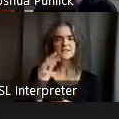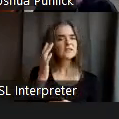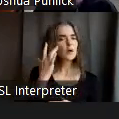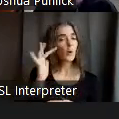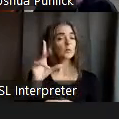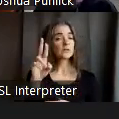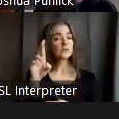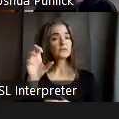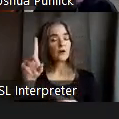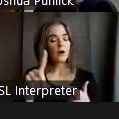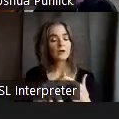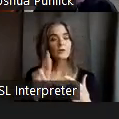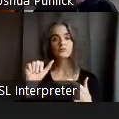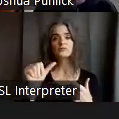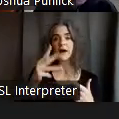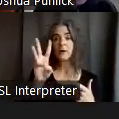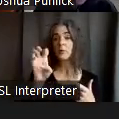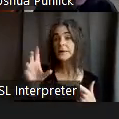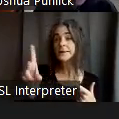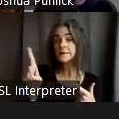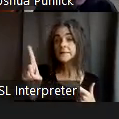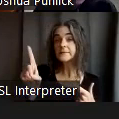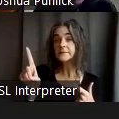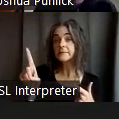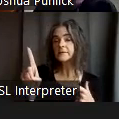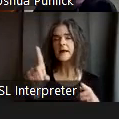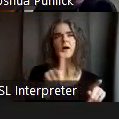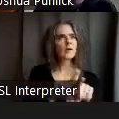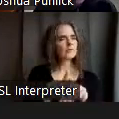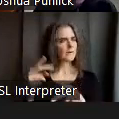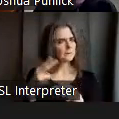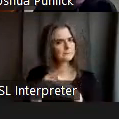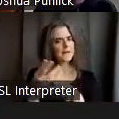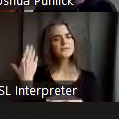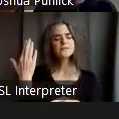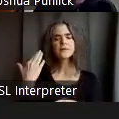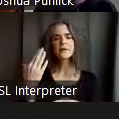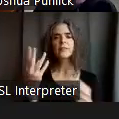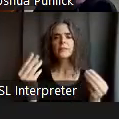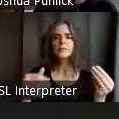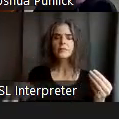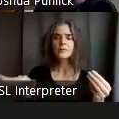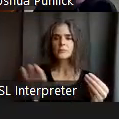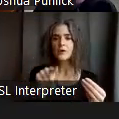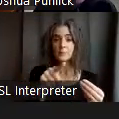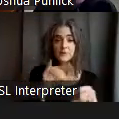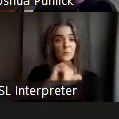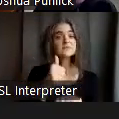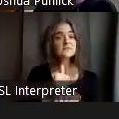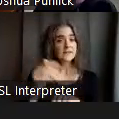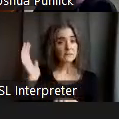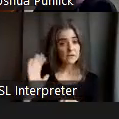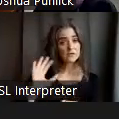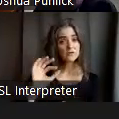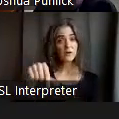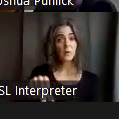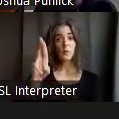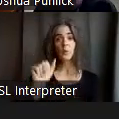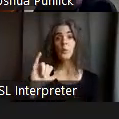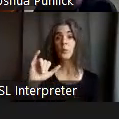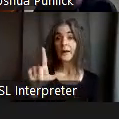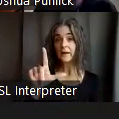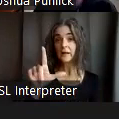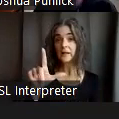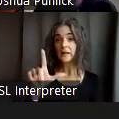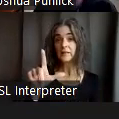and ragweed. As I mentioned, the property was established as a quail plantation, and